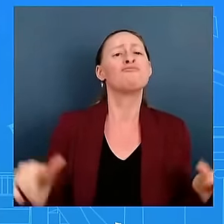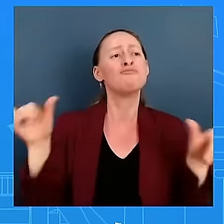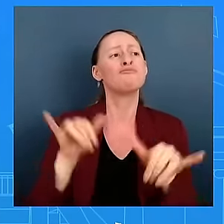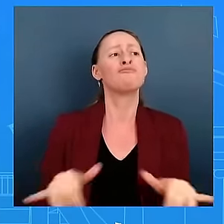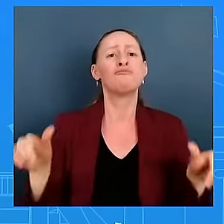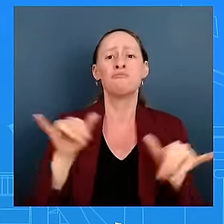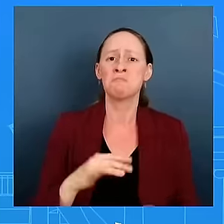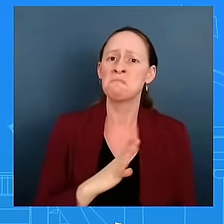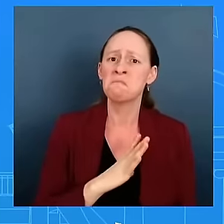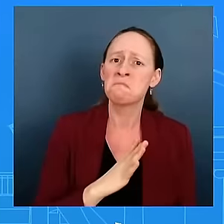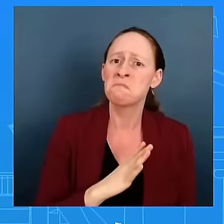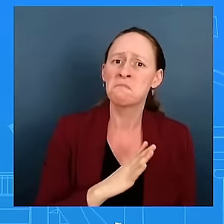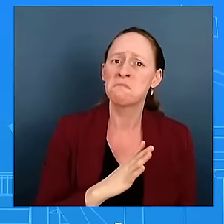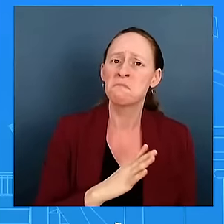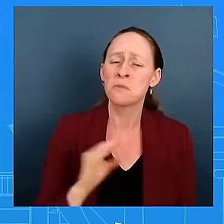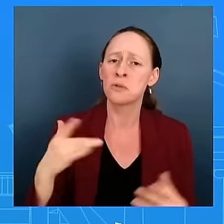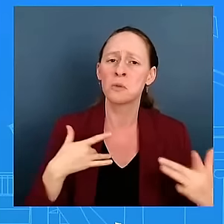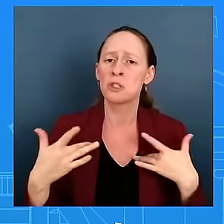question.